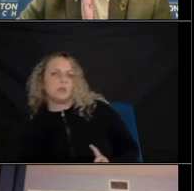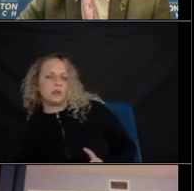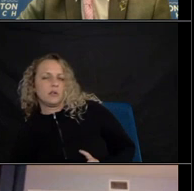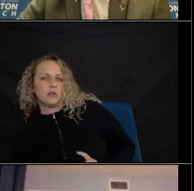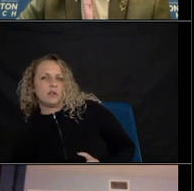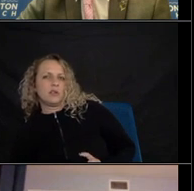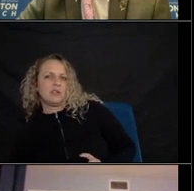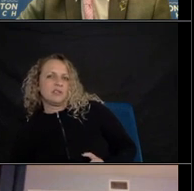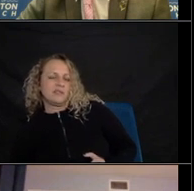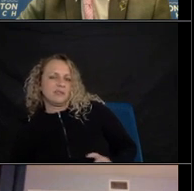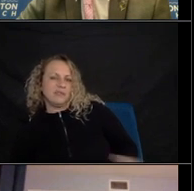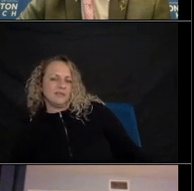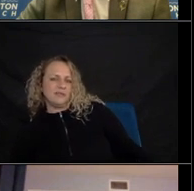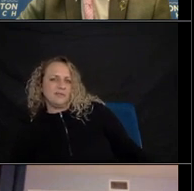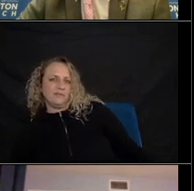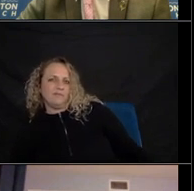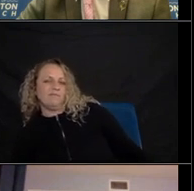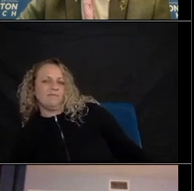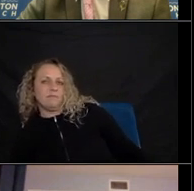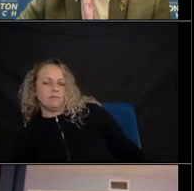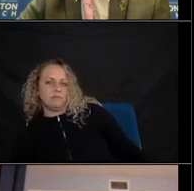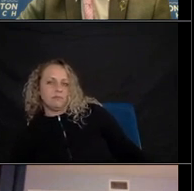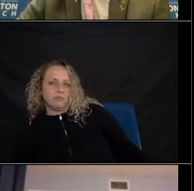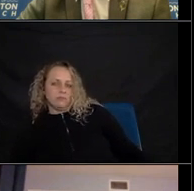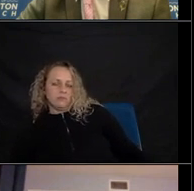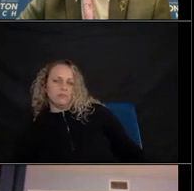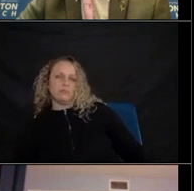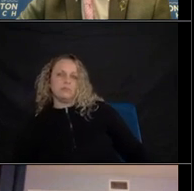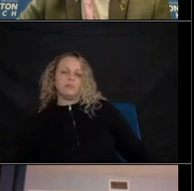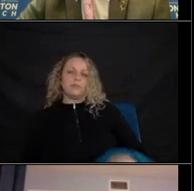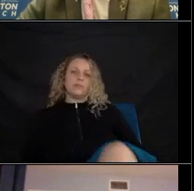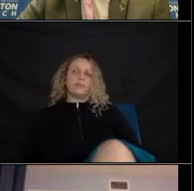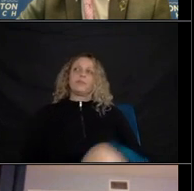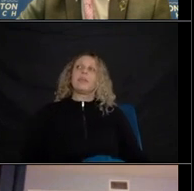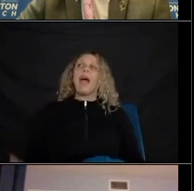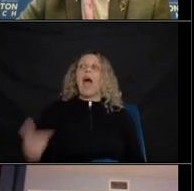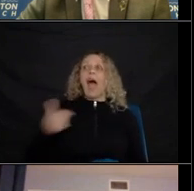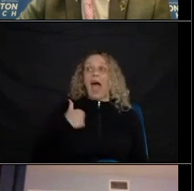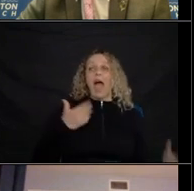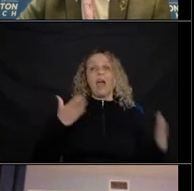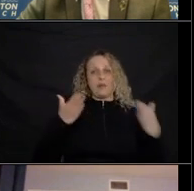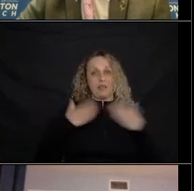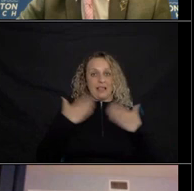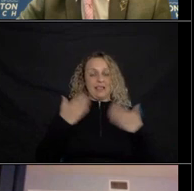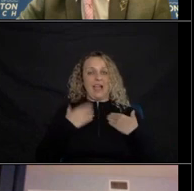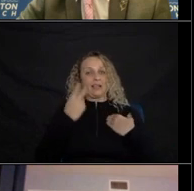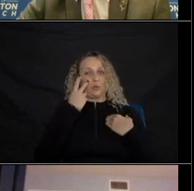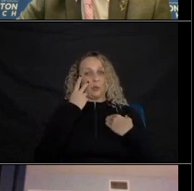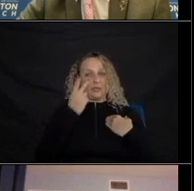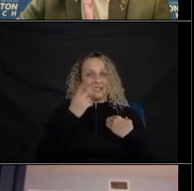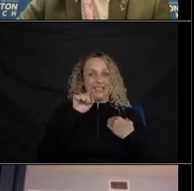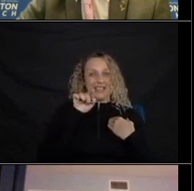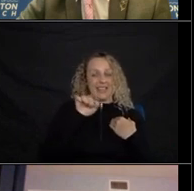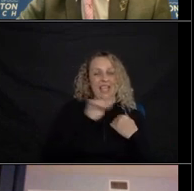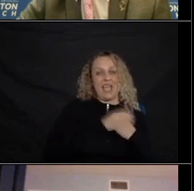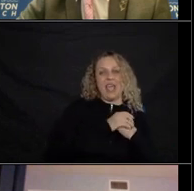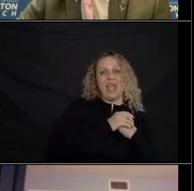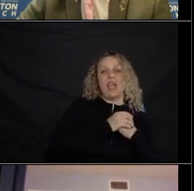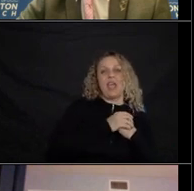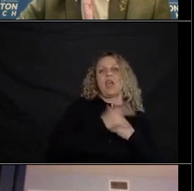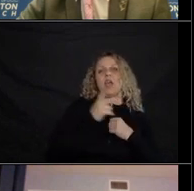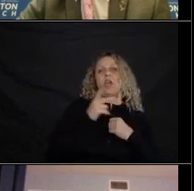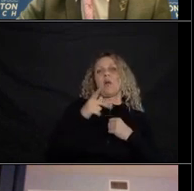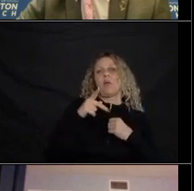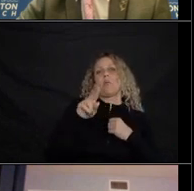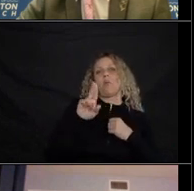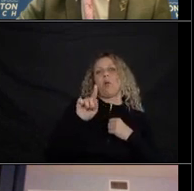beginning. I am glad to see the Pulte Group come back